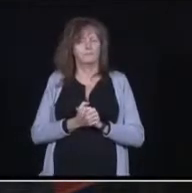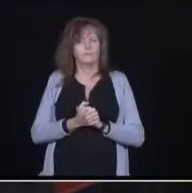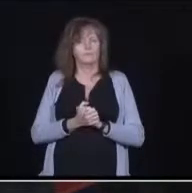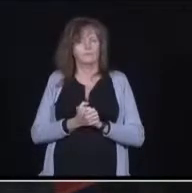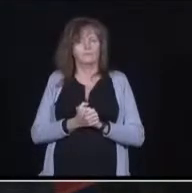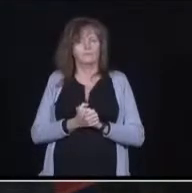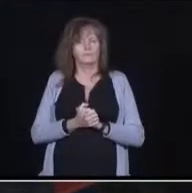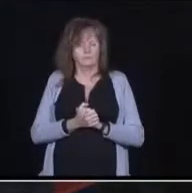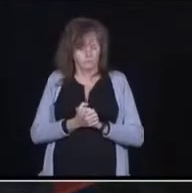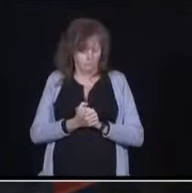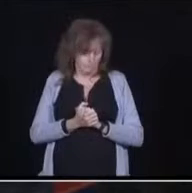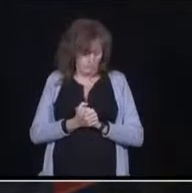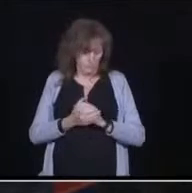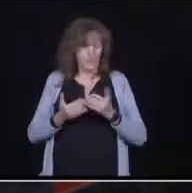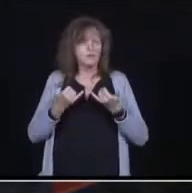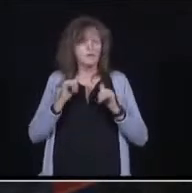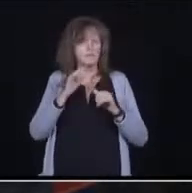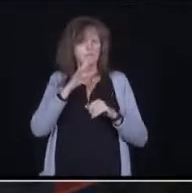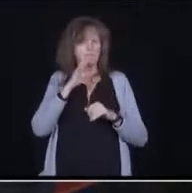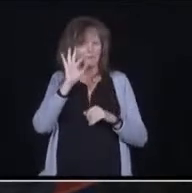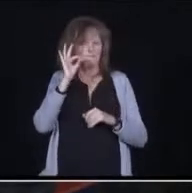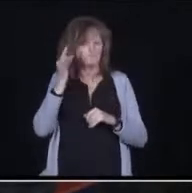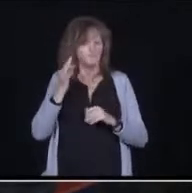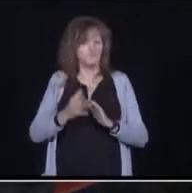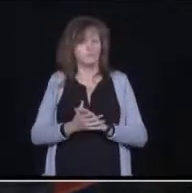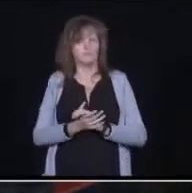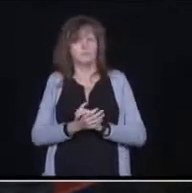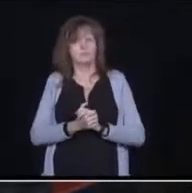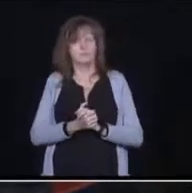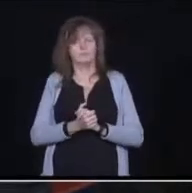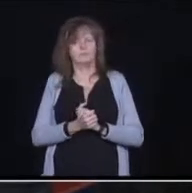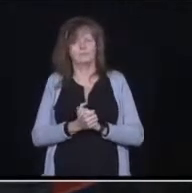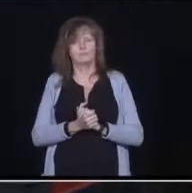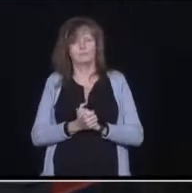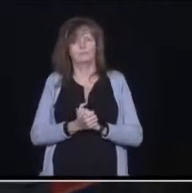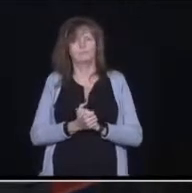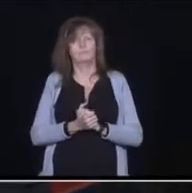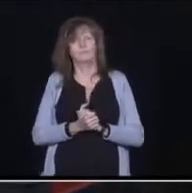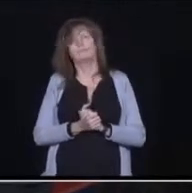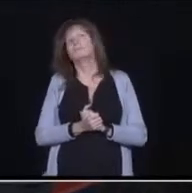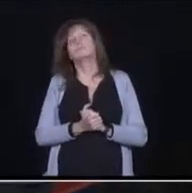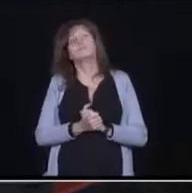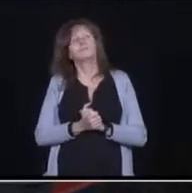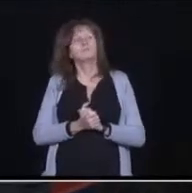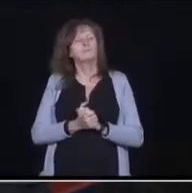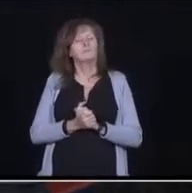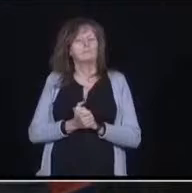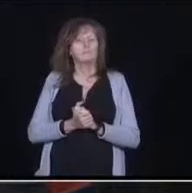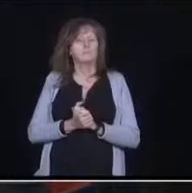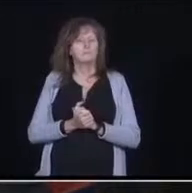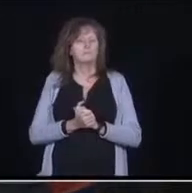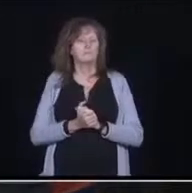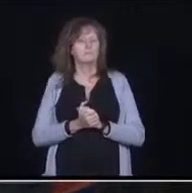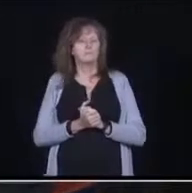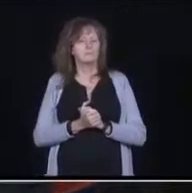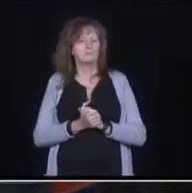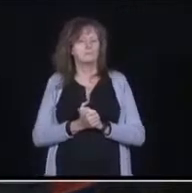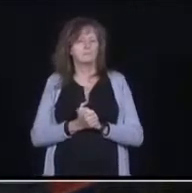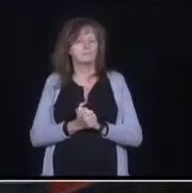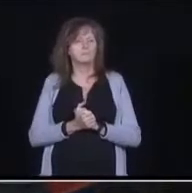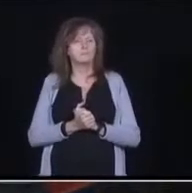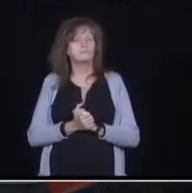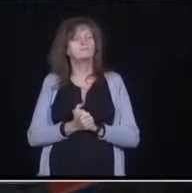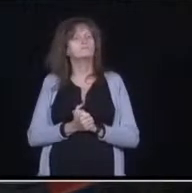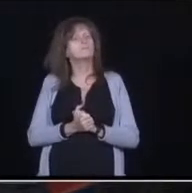volontaire et facilite le dépistage de symptômes de maladie avant d'entrer dans une école. Together